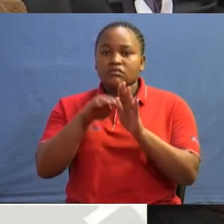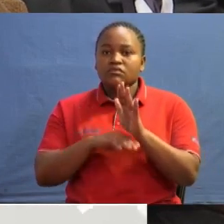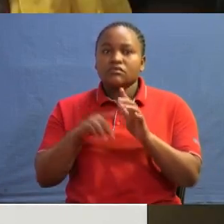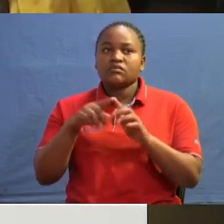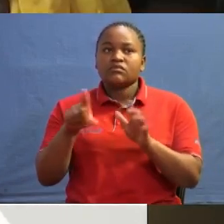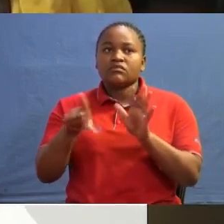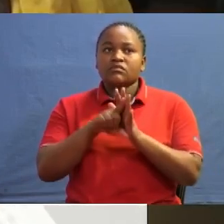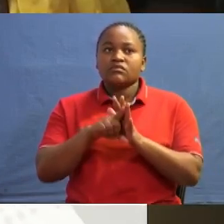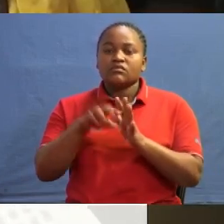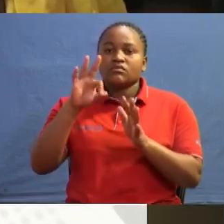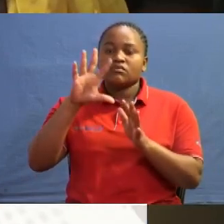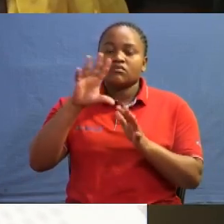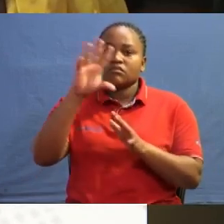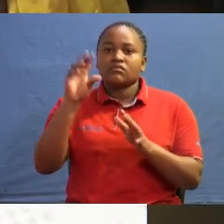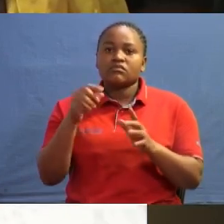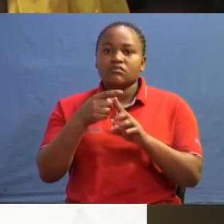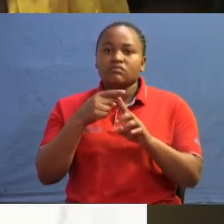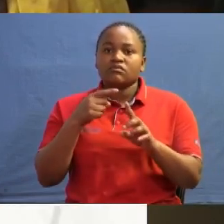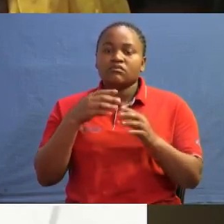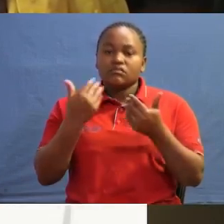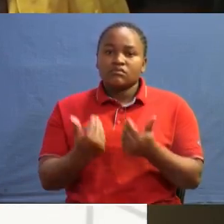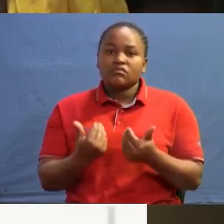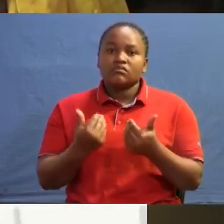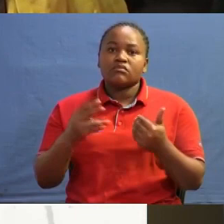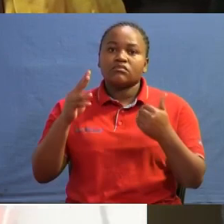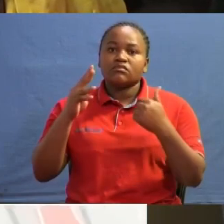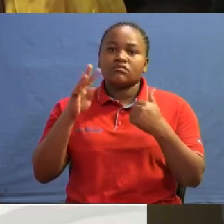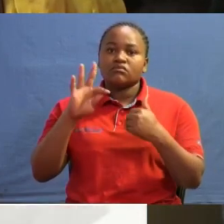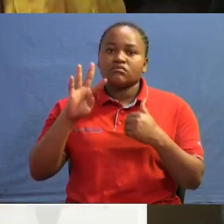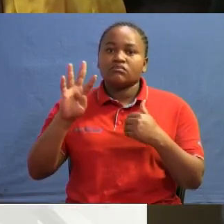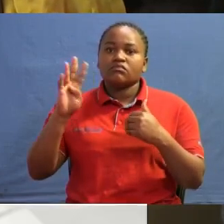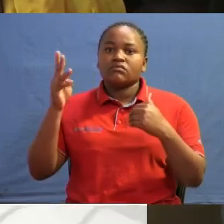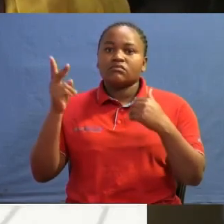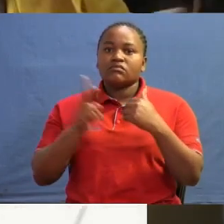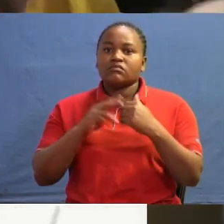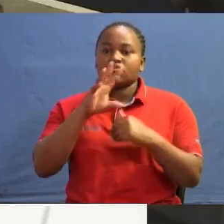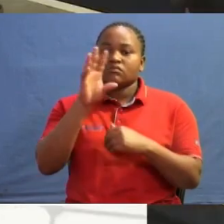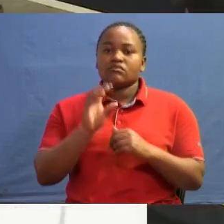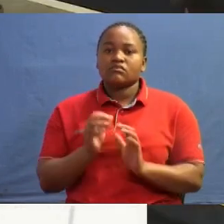legally mandated 35% from its current 47%.